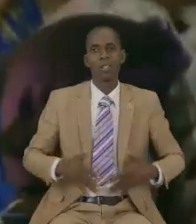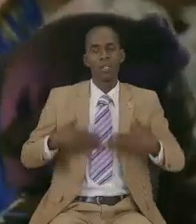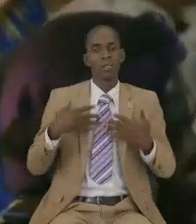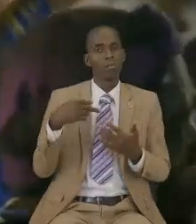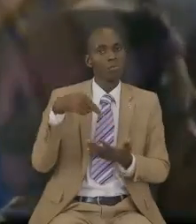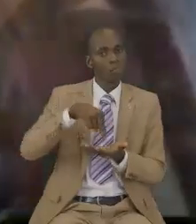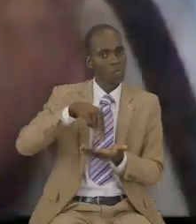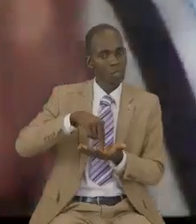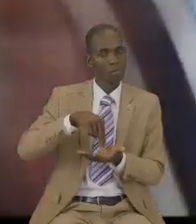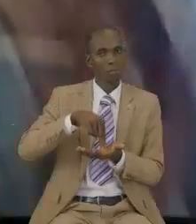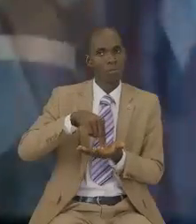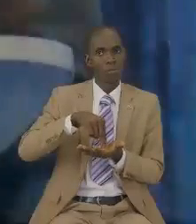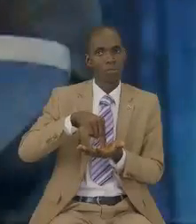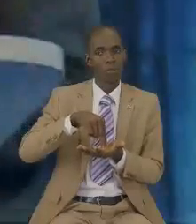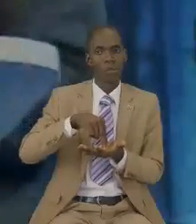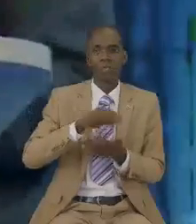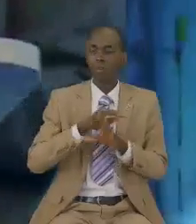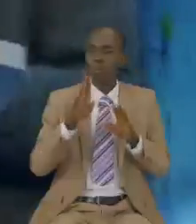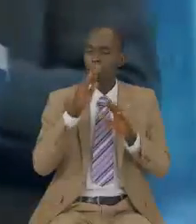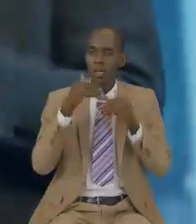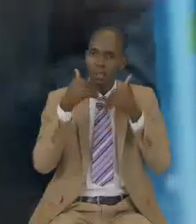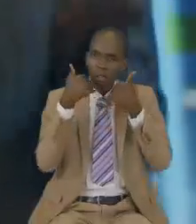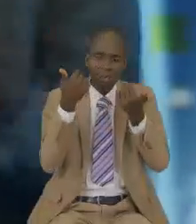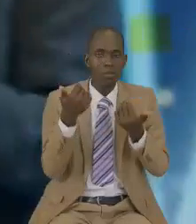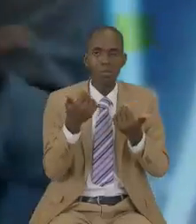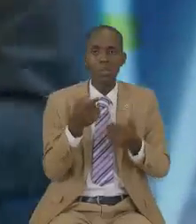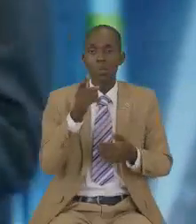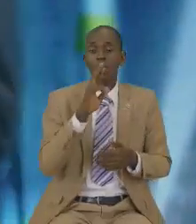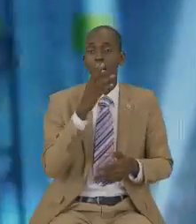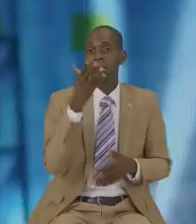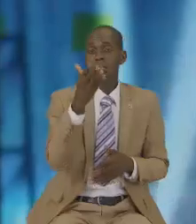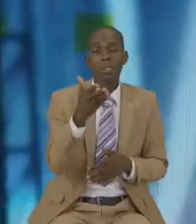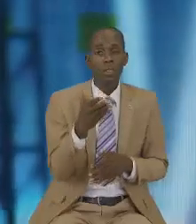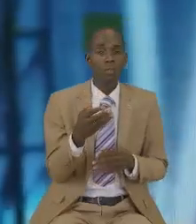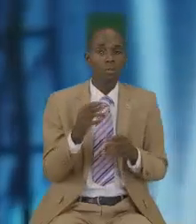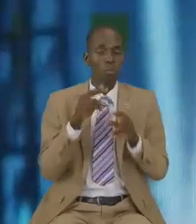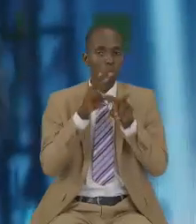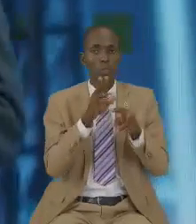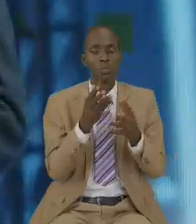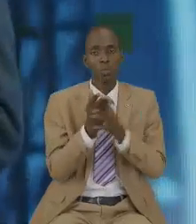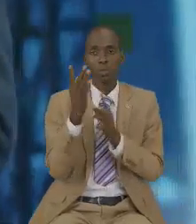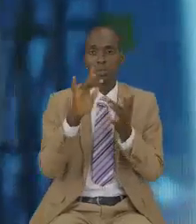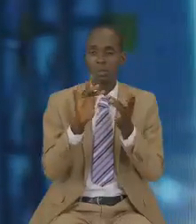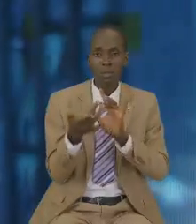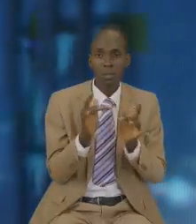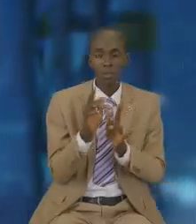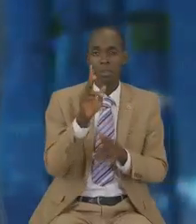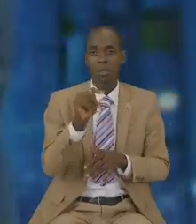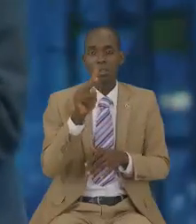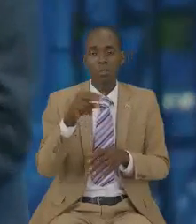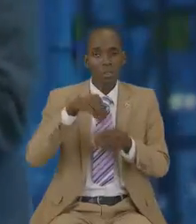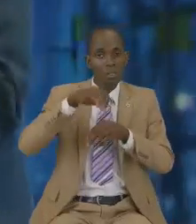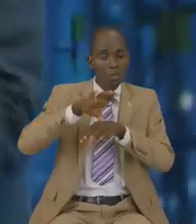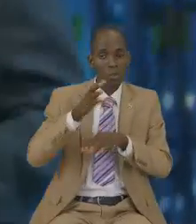you now. All our friends and brothers, sisters, online, the same thing. Your